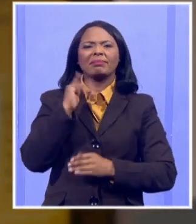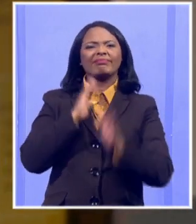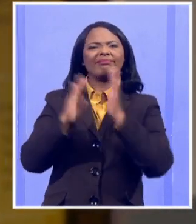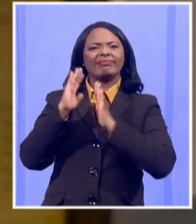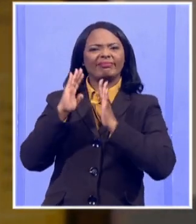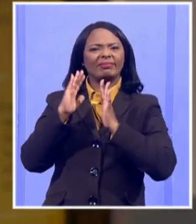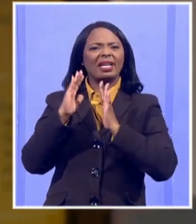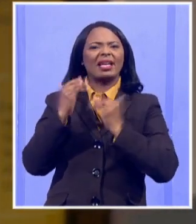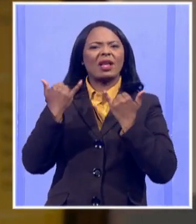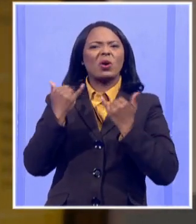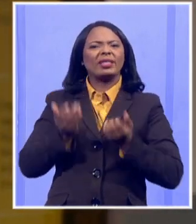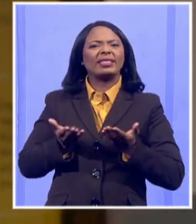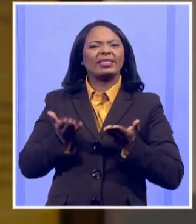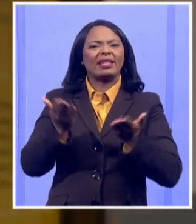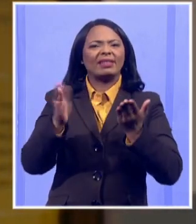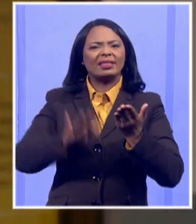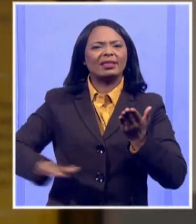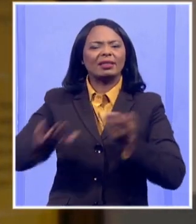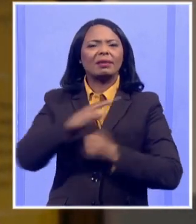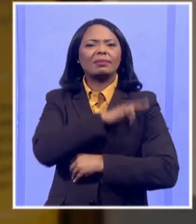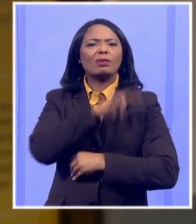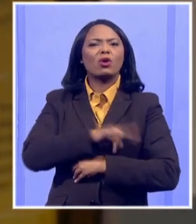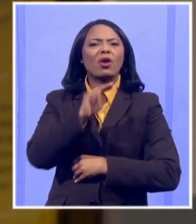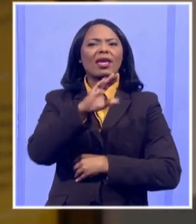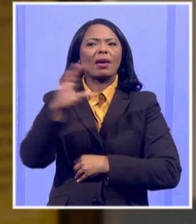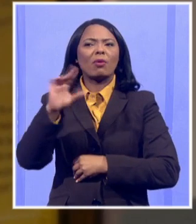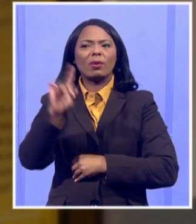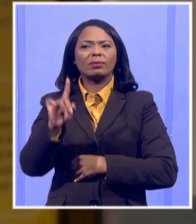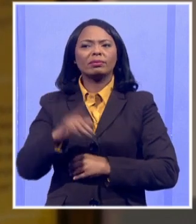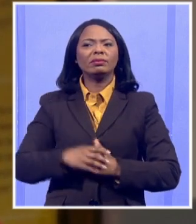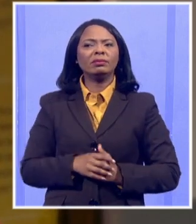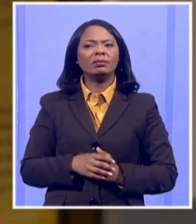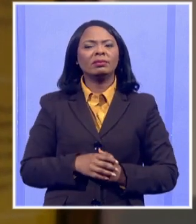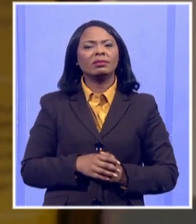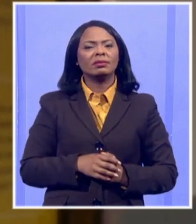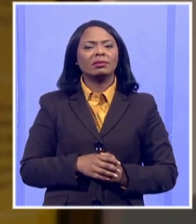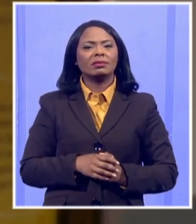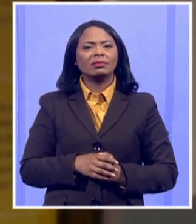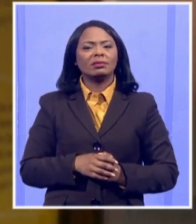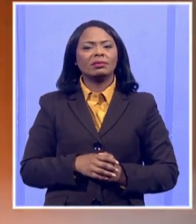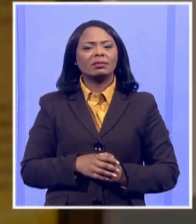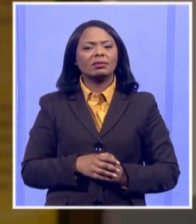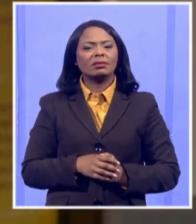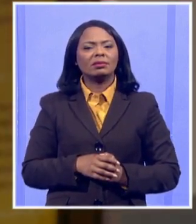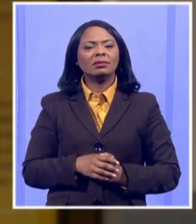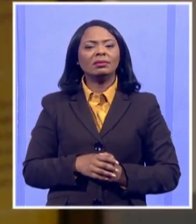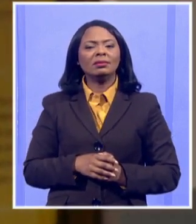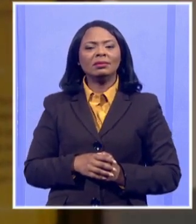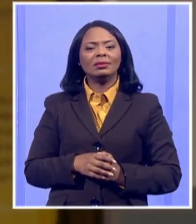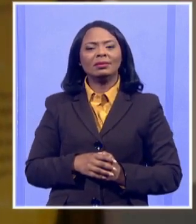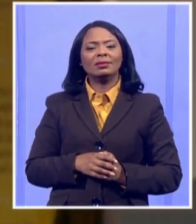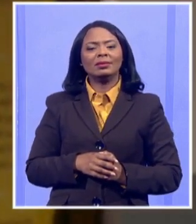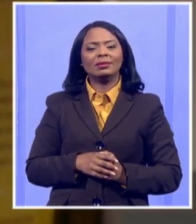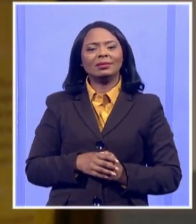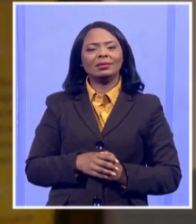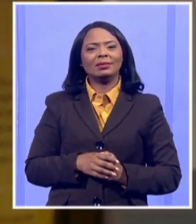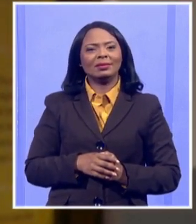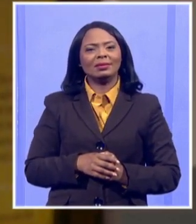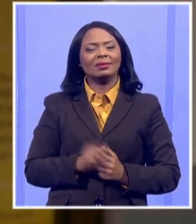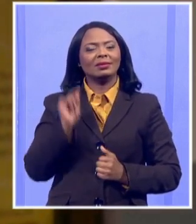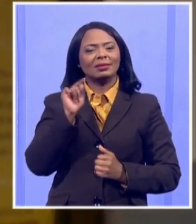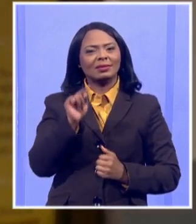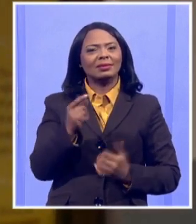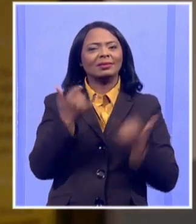health services here in the Northern Cape? You access it regularly. It's very weak. People must stay for